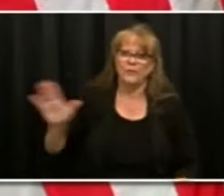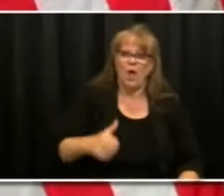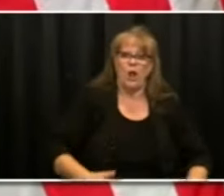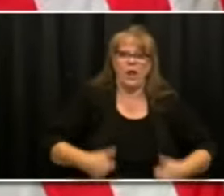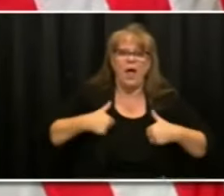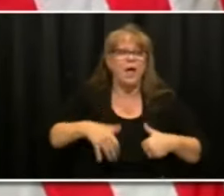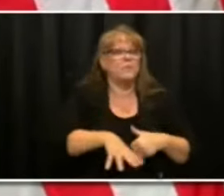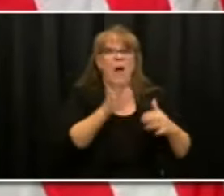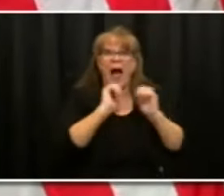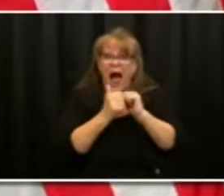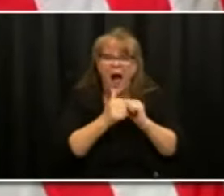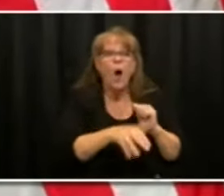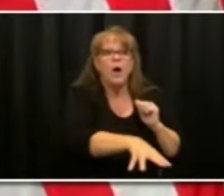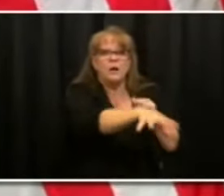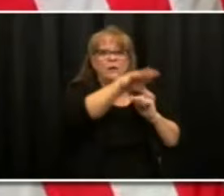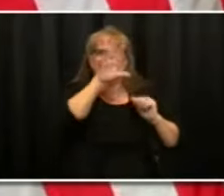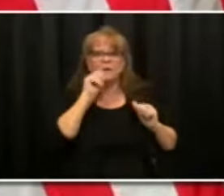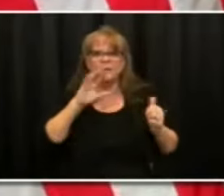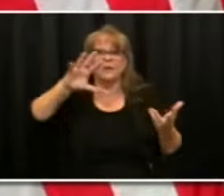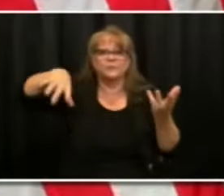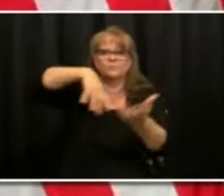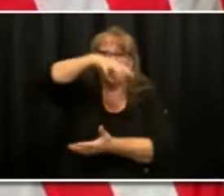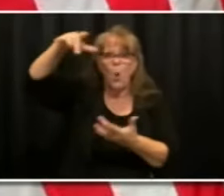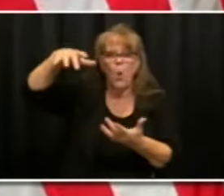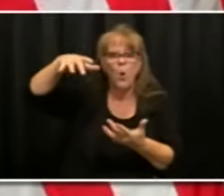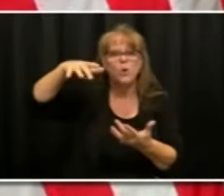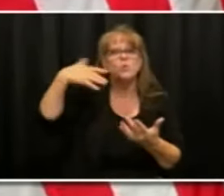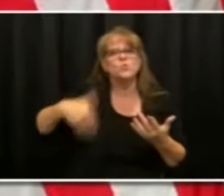in our state. So thank you to our firefighters.